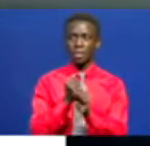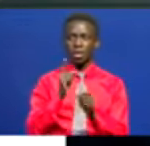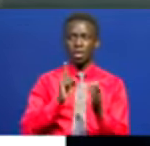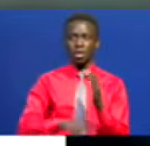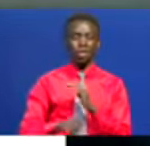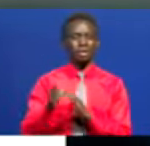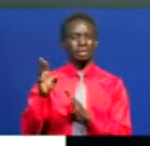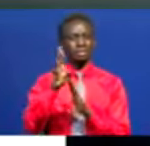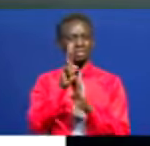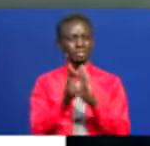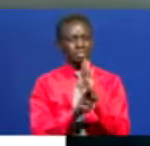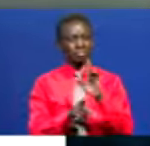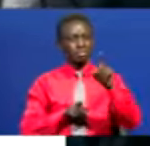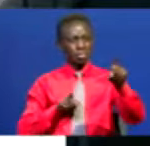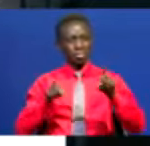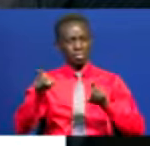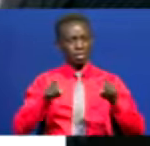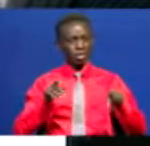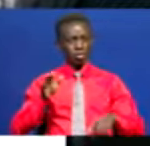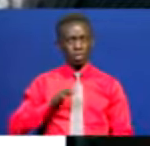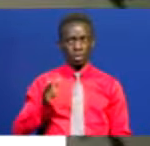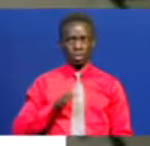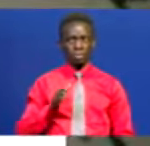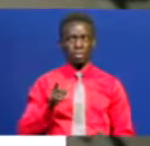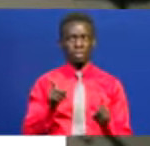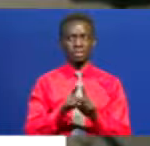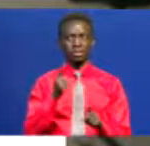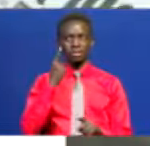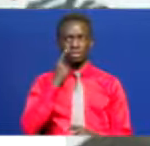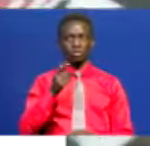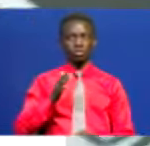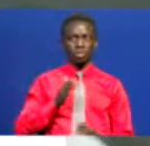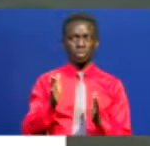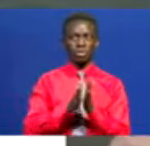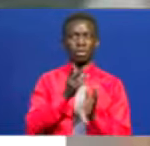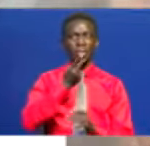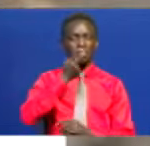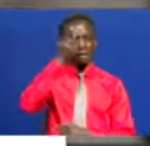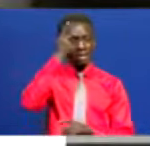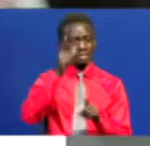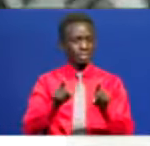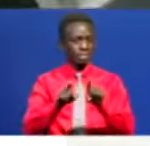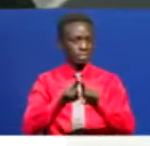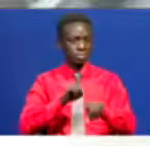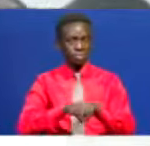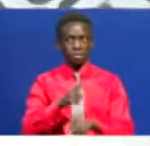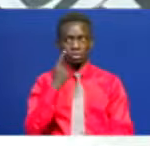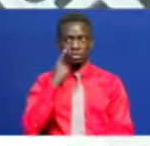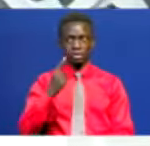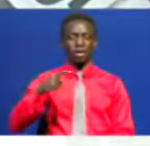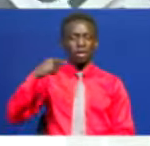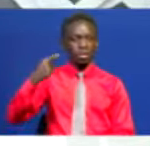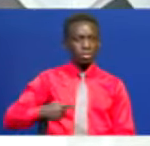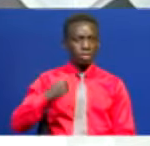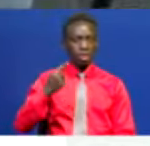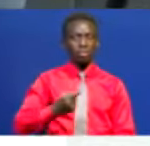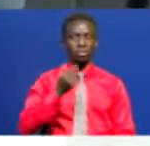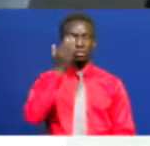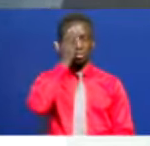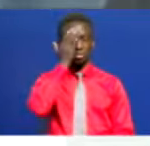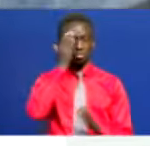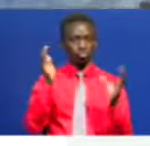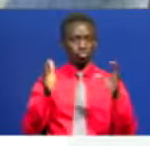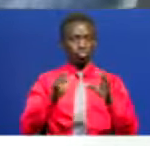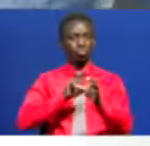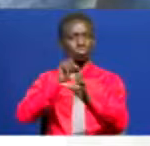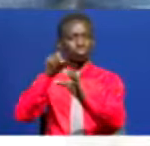the lives and liberties of Afghan women and girls. Meanwhile, as tens of thousands of Israelis continue to